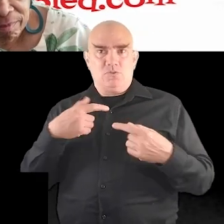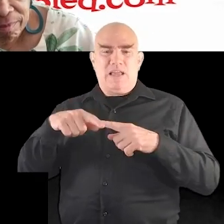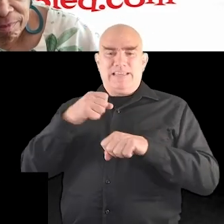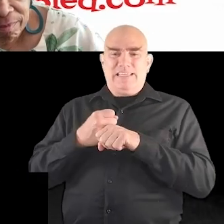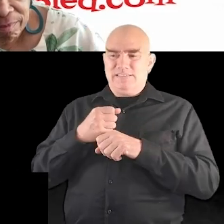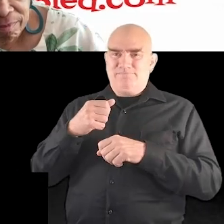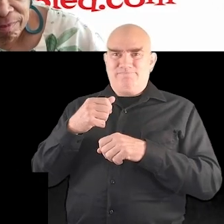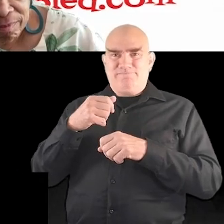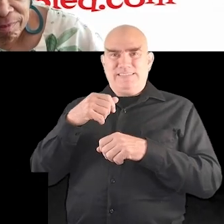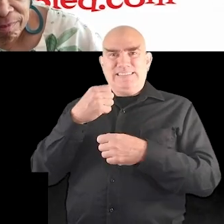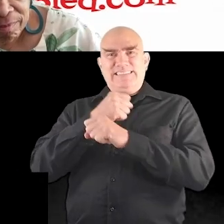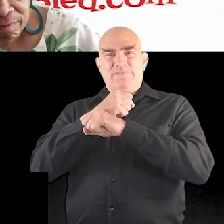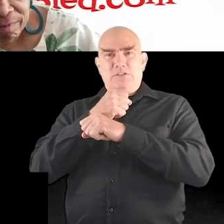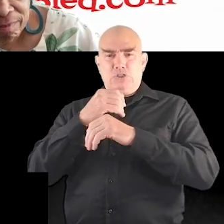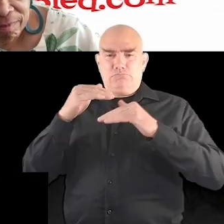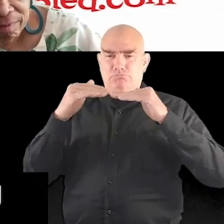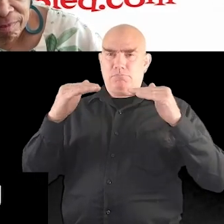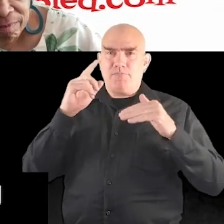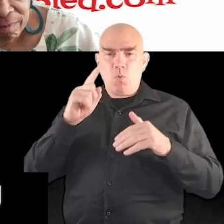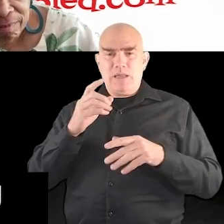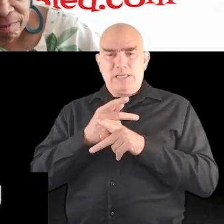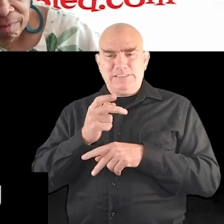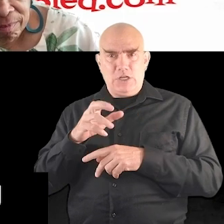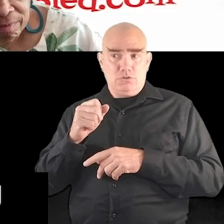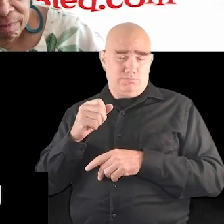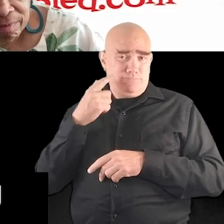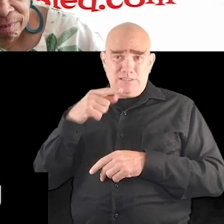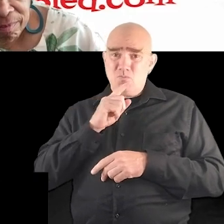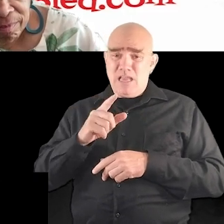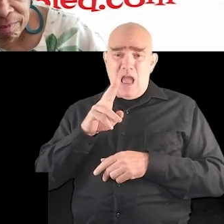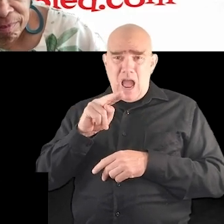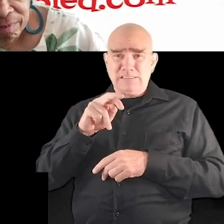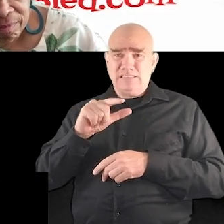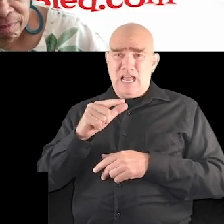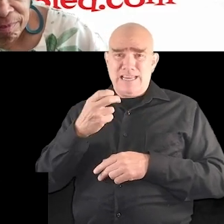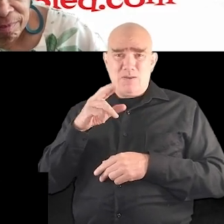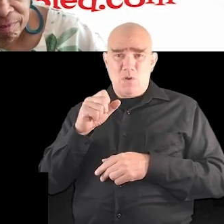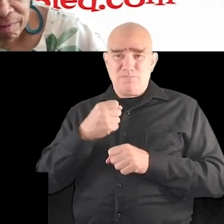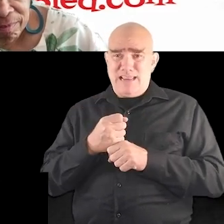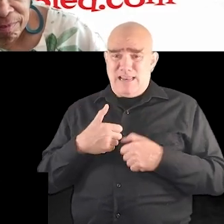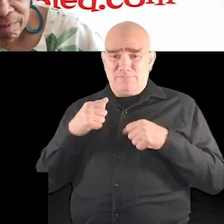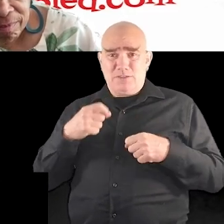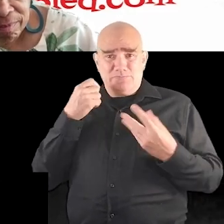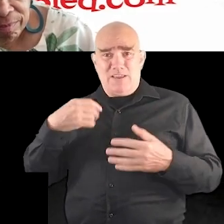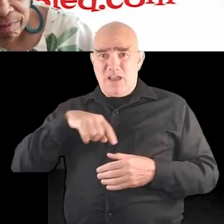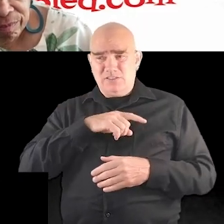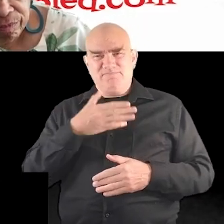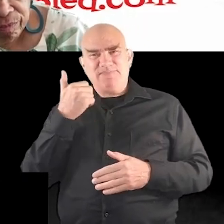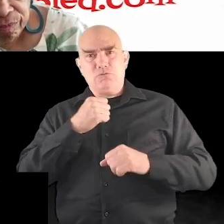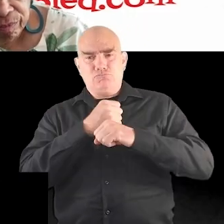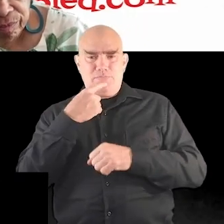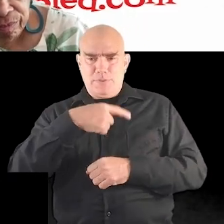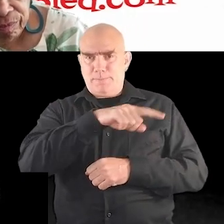get safeguardings for our caretakers, as they are the unsung heroes who make living possible for so many of us. So I'm trying to get